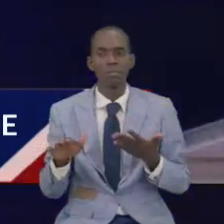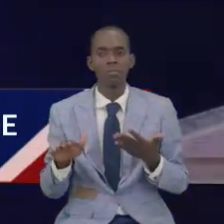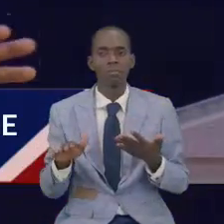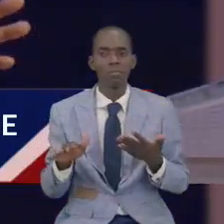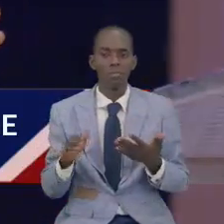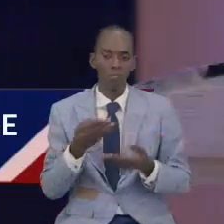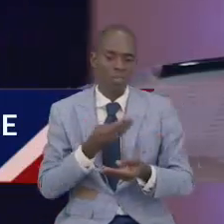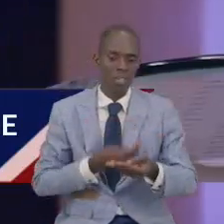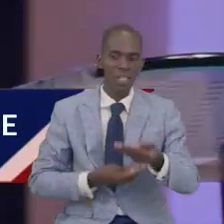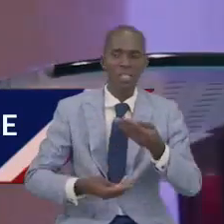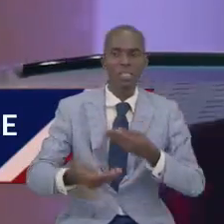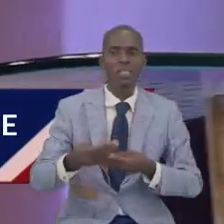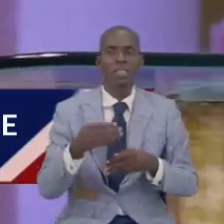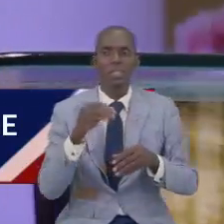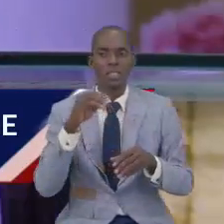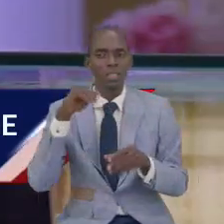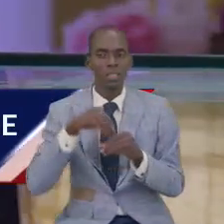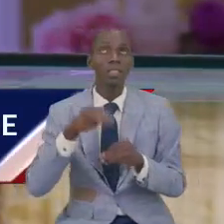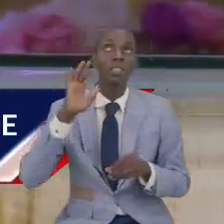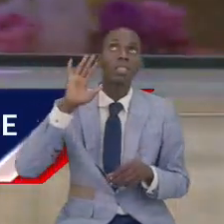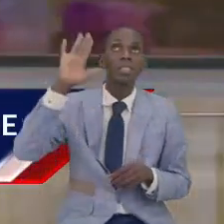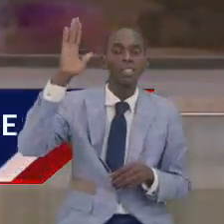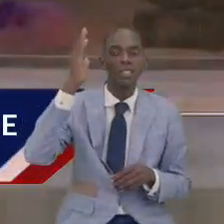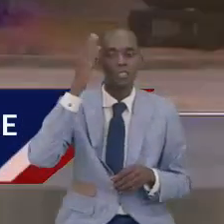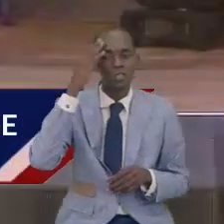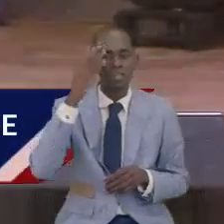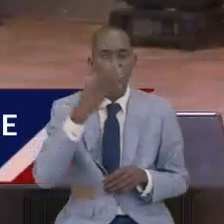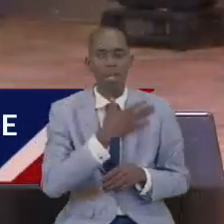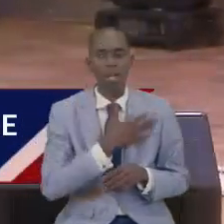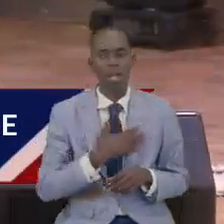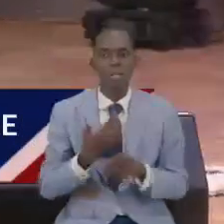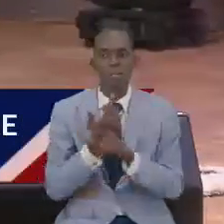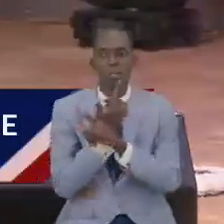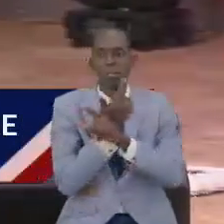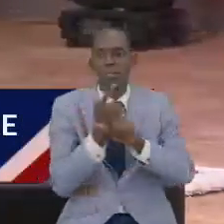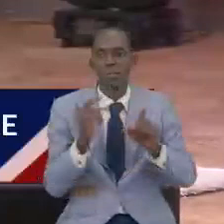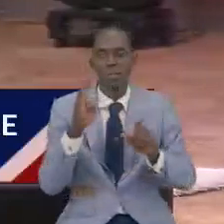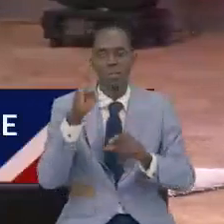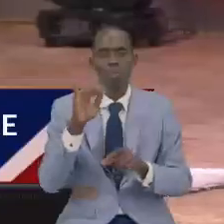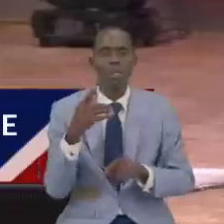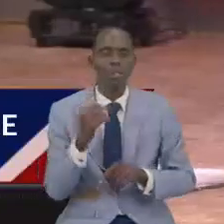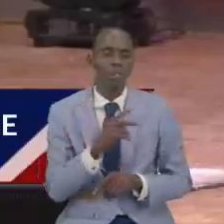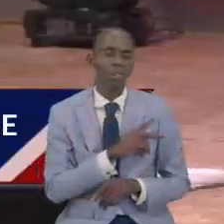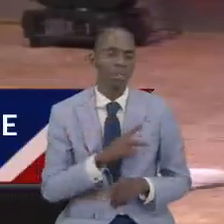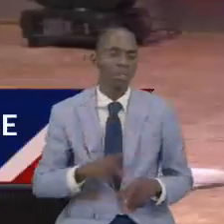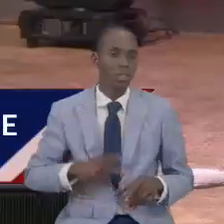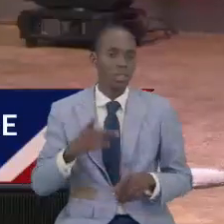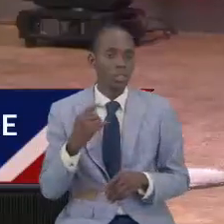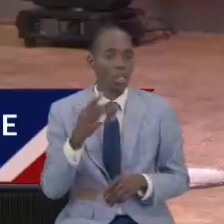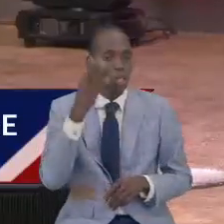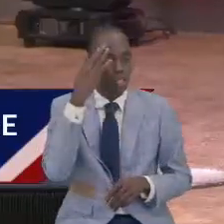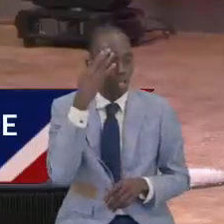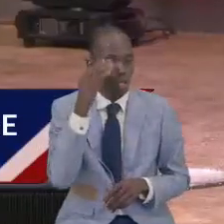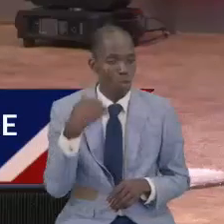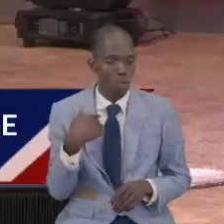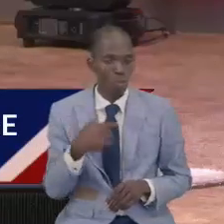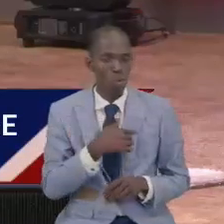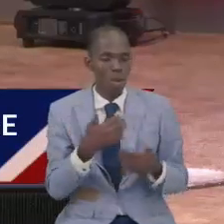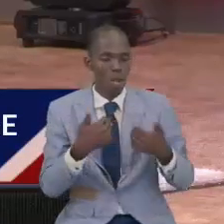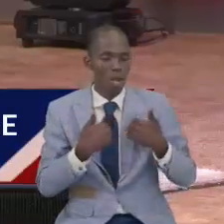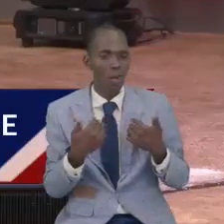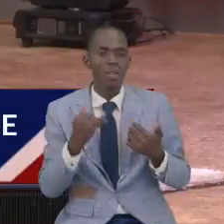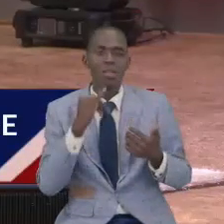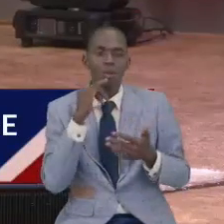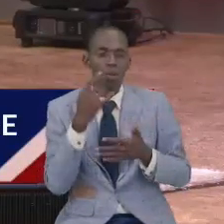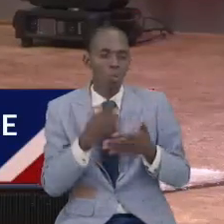knowledge and liberation by the King. The knowledge we have is what liberates